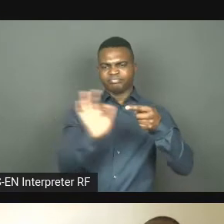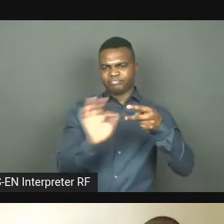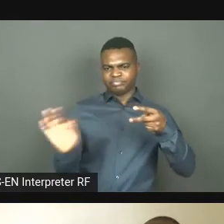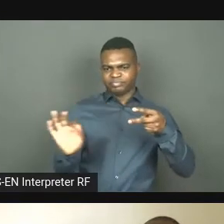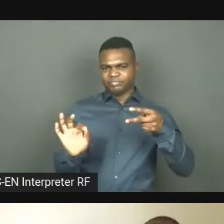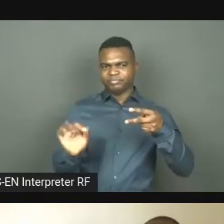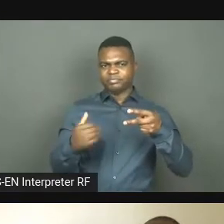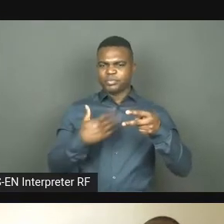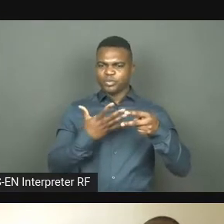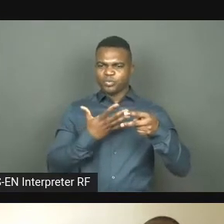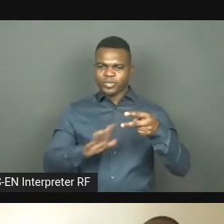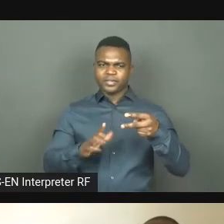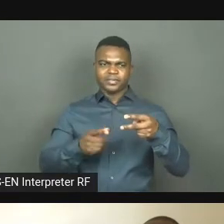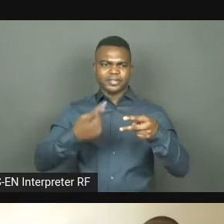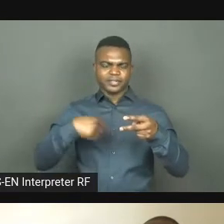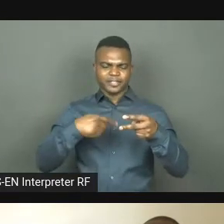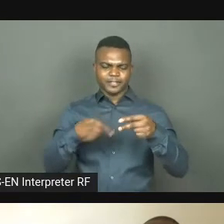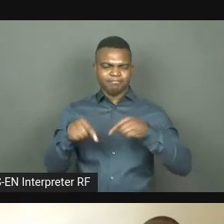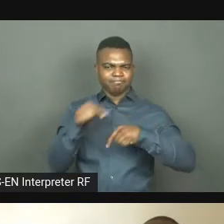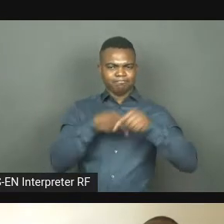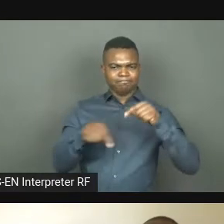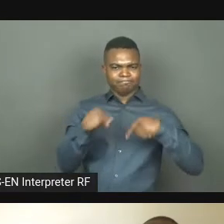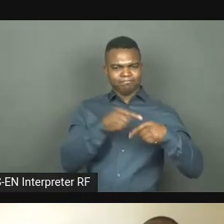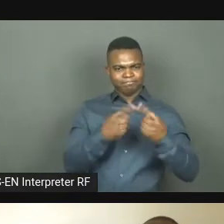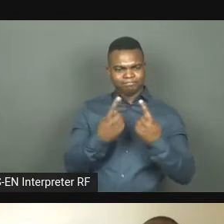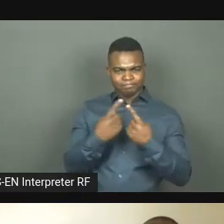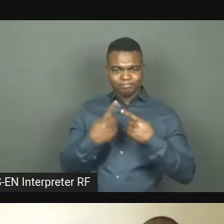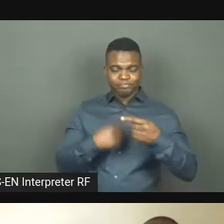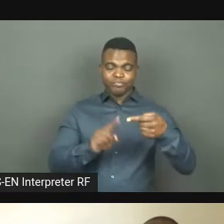So who would like to start?